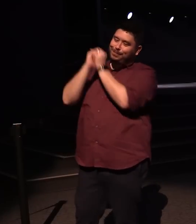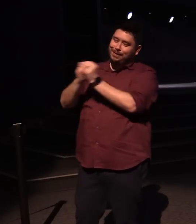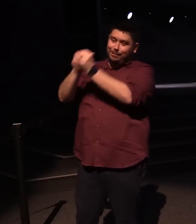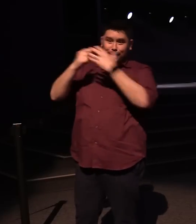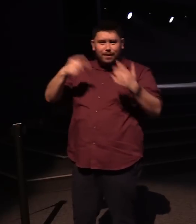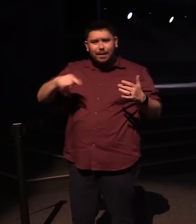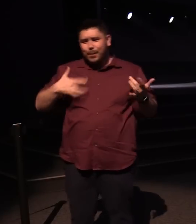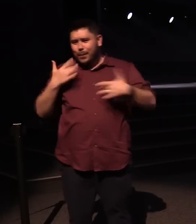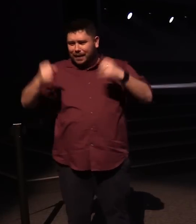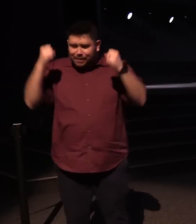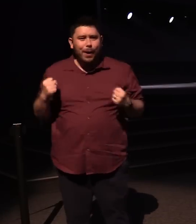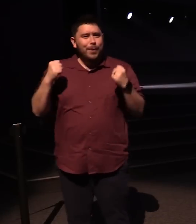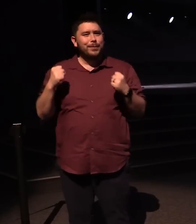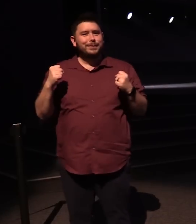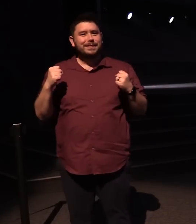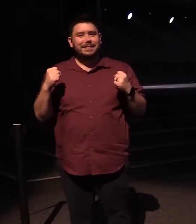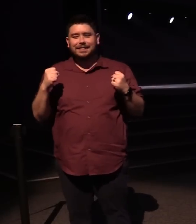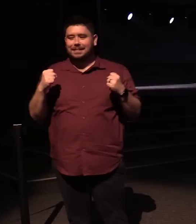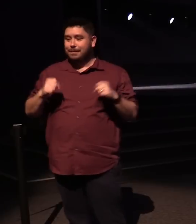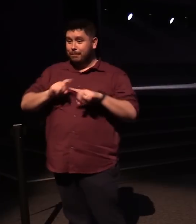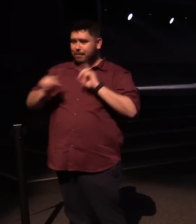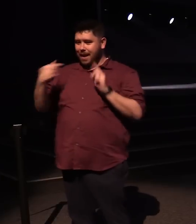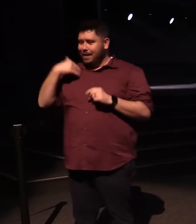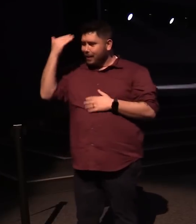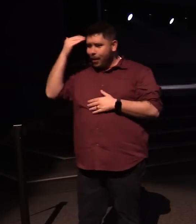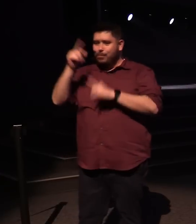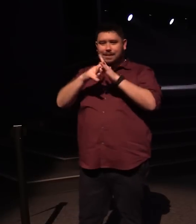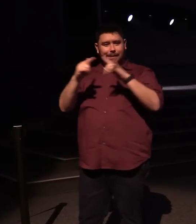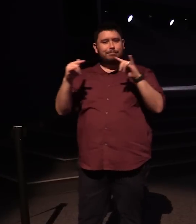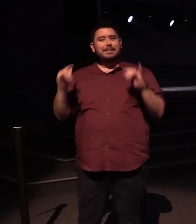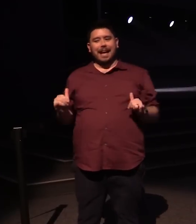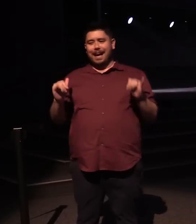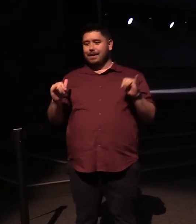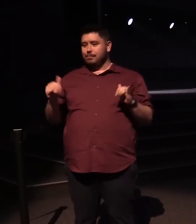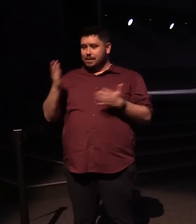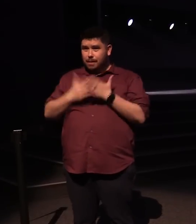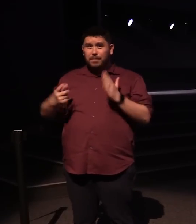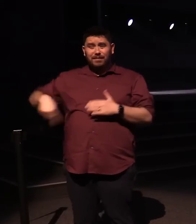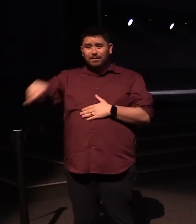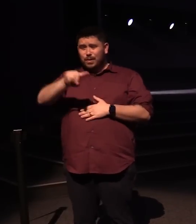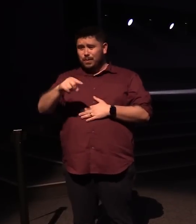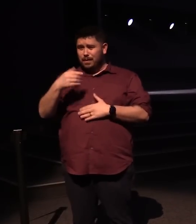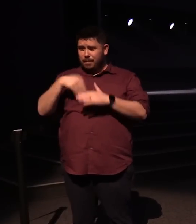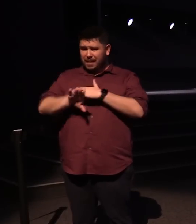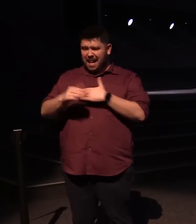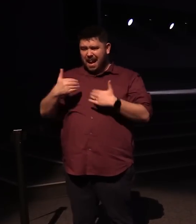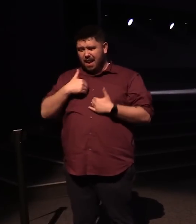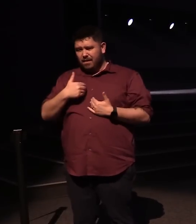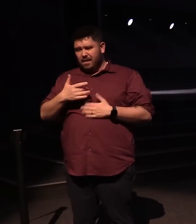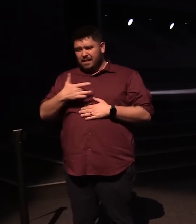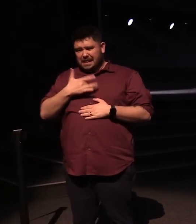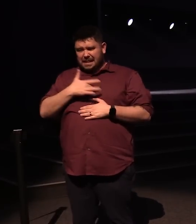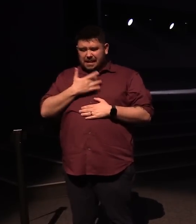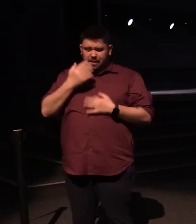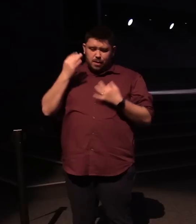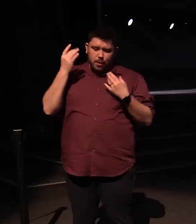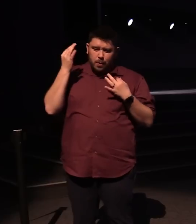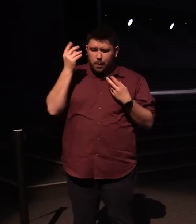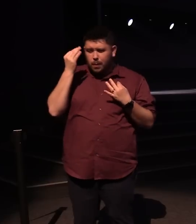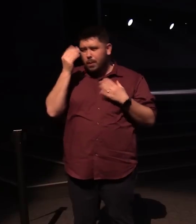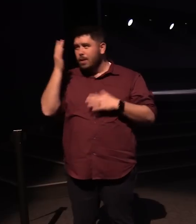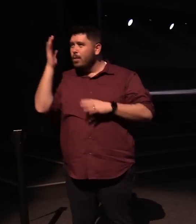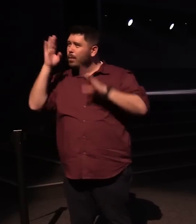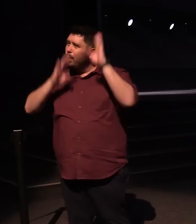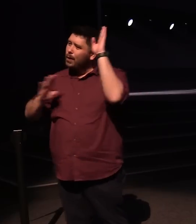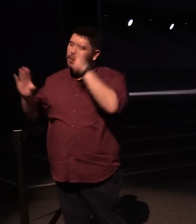here. But I know the truth is some of you came in today with concerns in your heart. You came with worries. You came